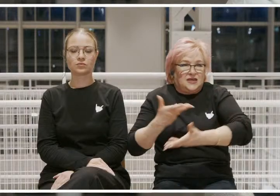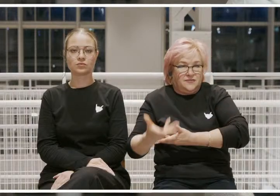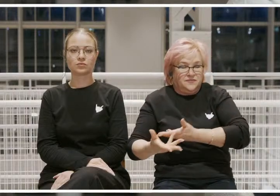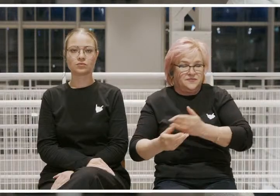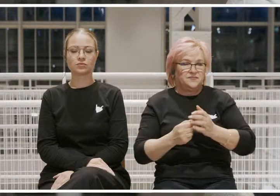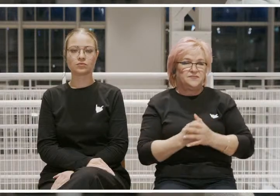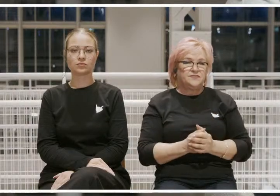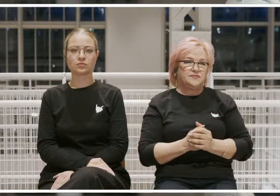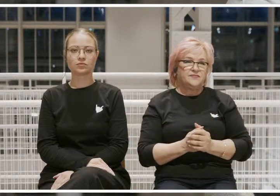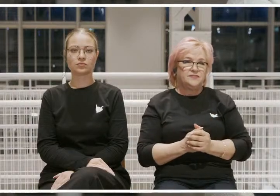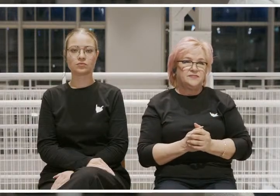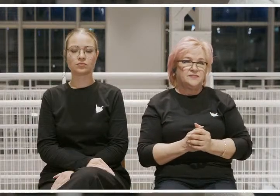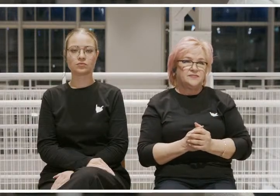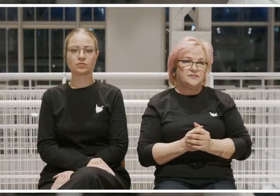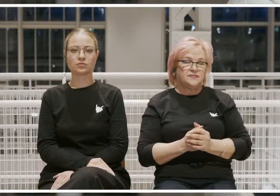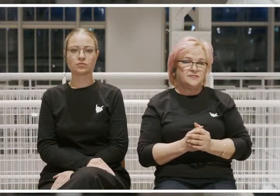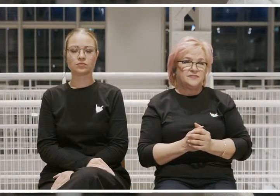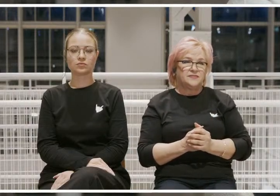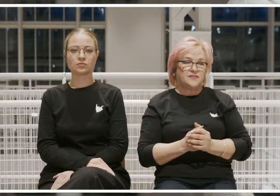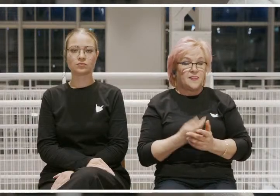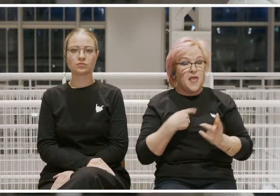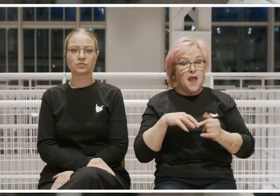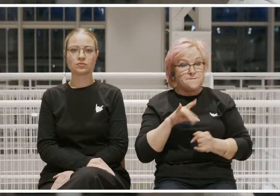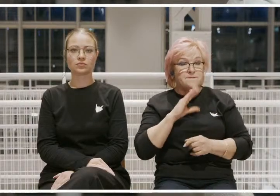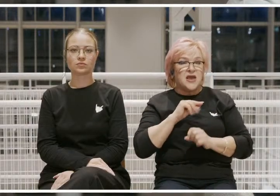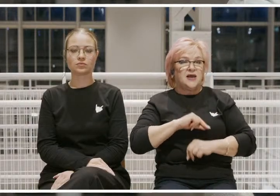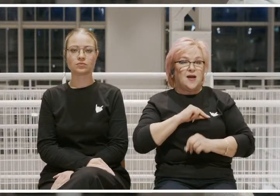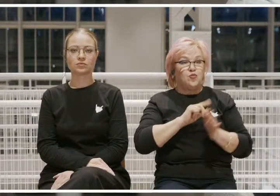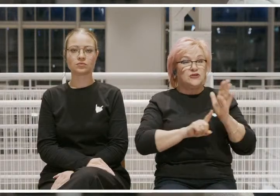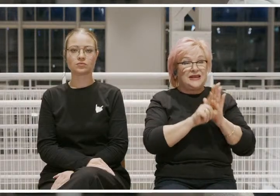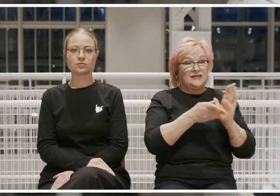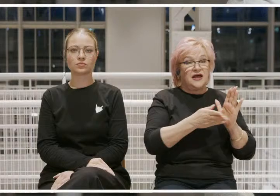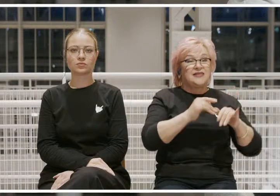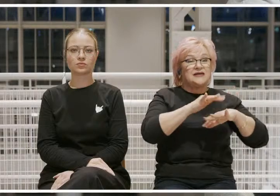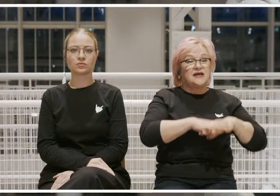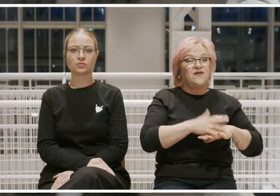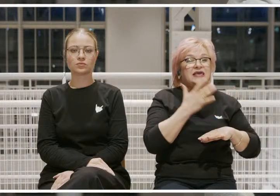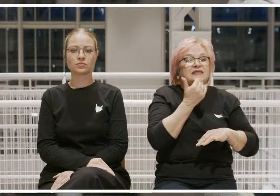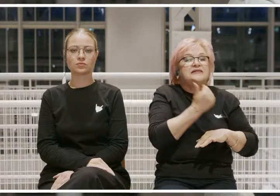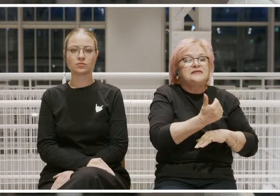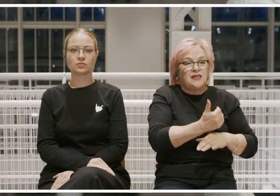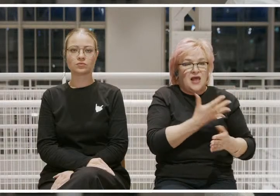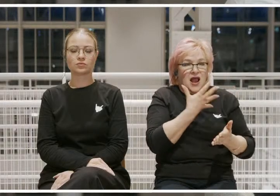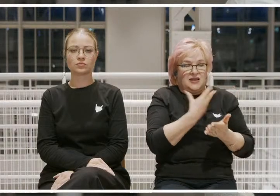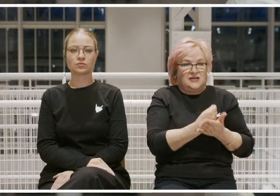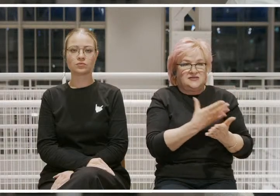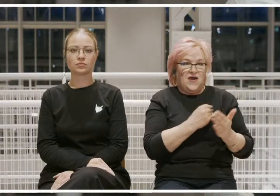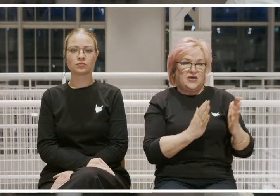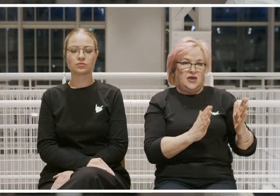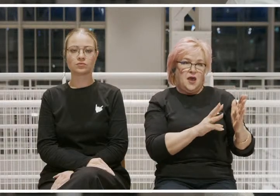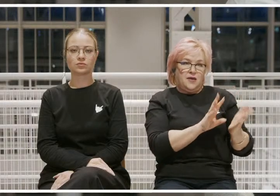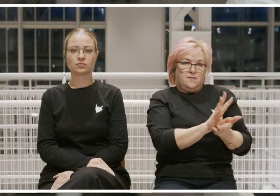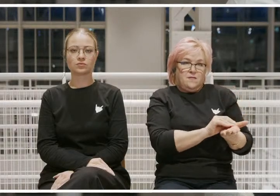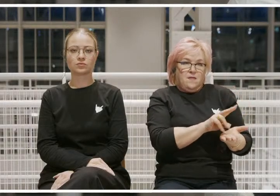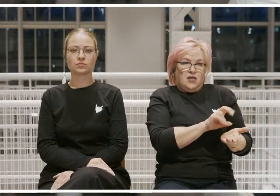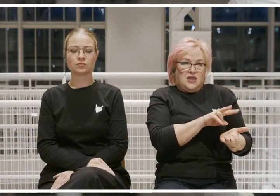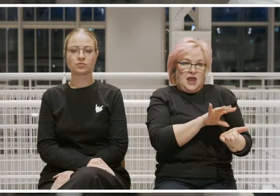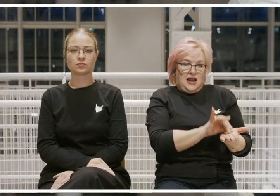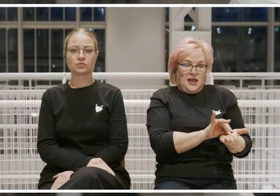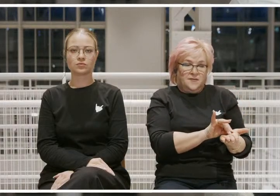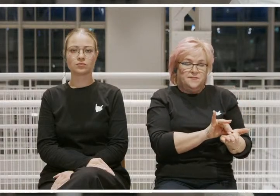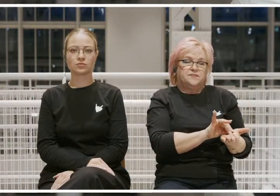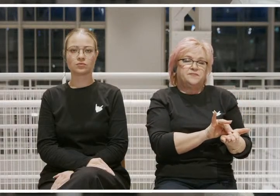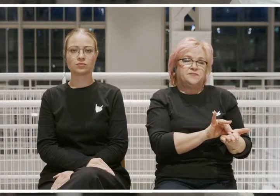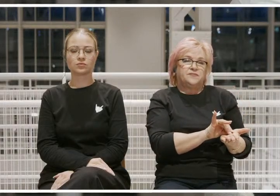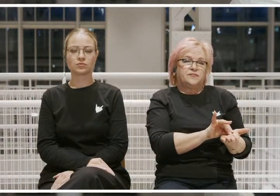national representation model under the coordination of Beral Madra. But following the third